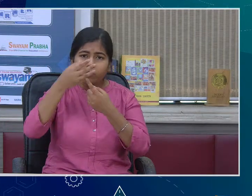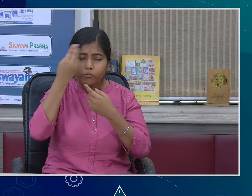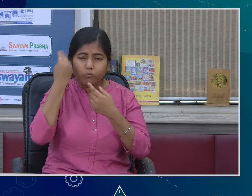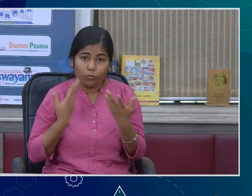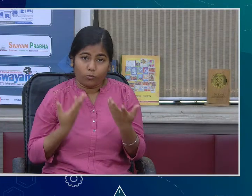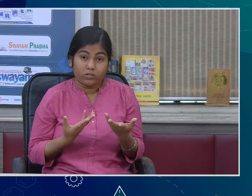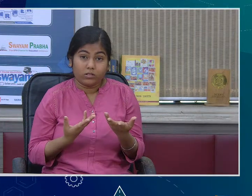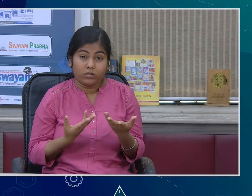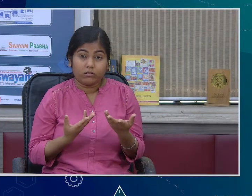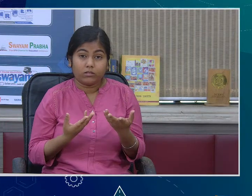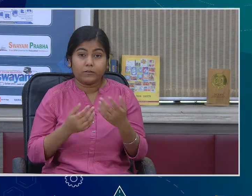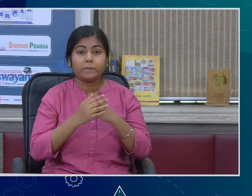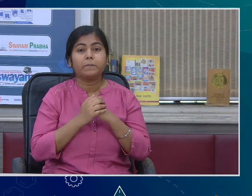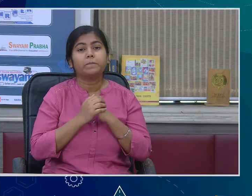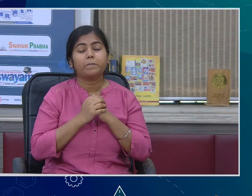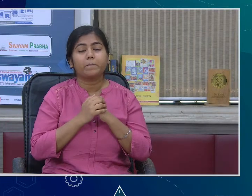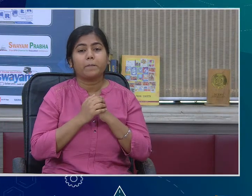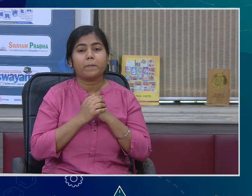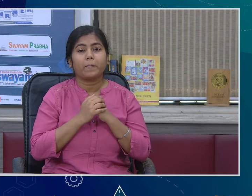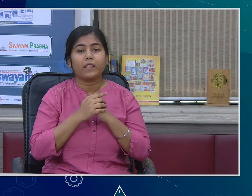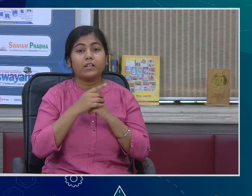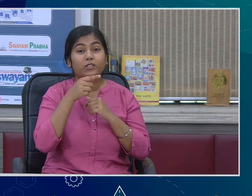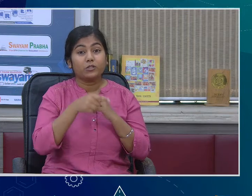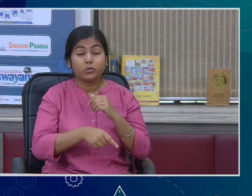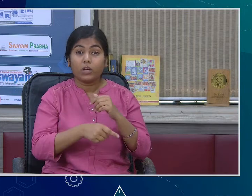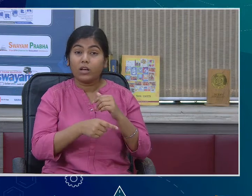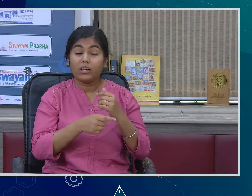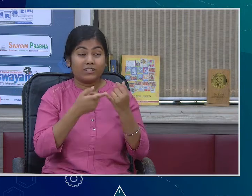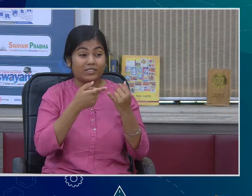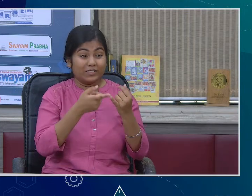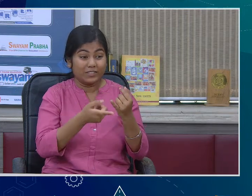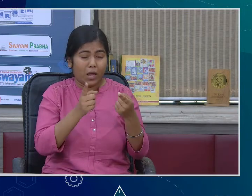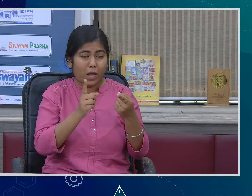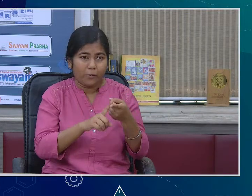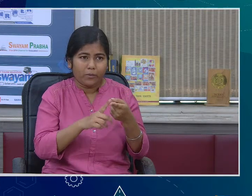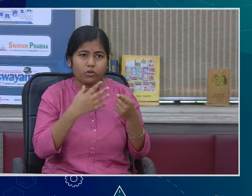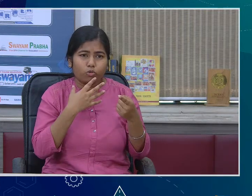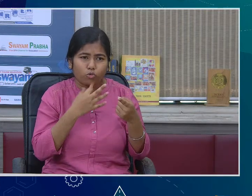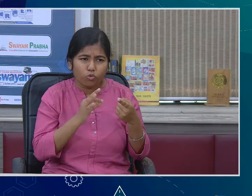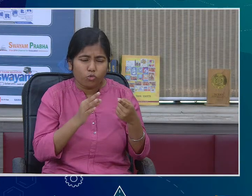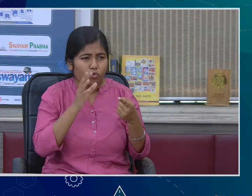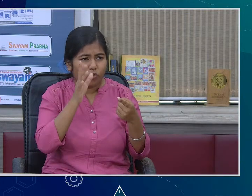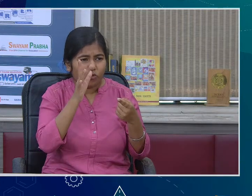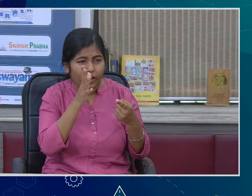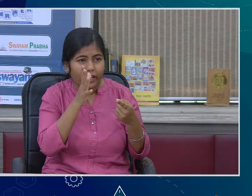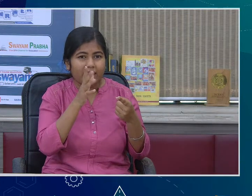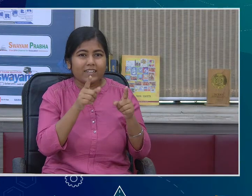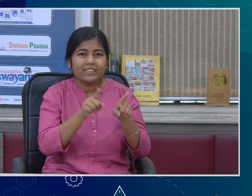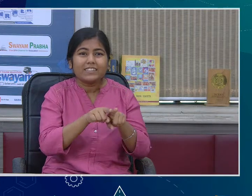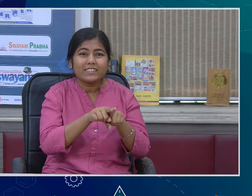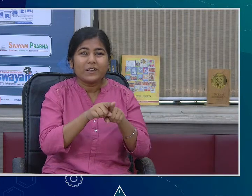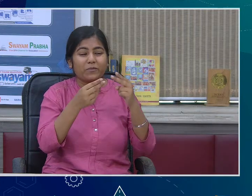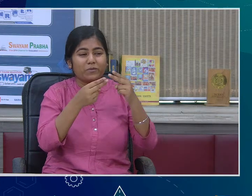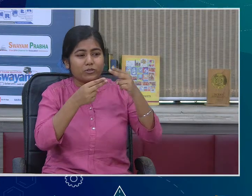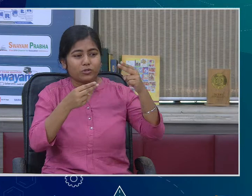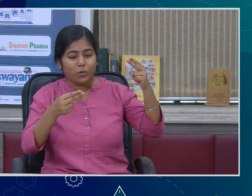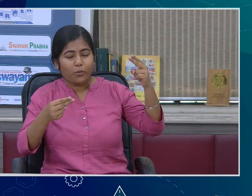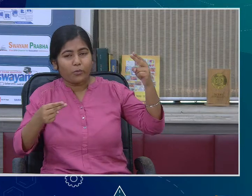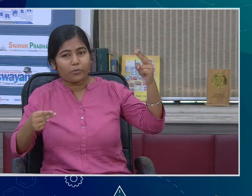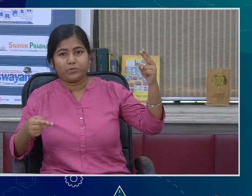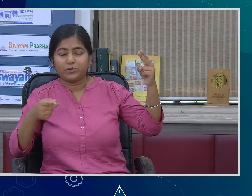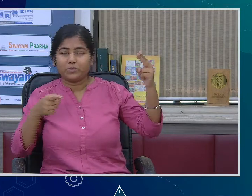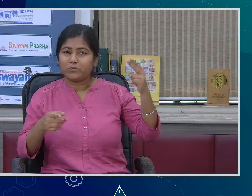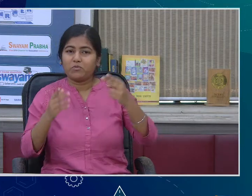So the suspense will be really, you know, I can say at the climax of this story or this